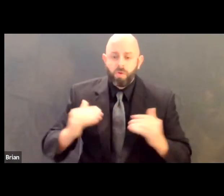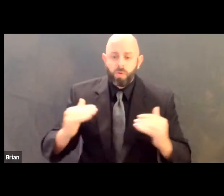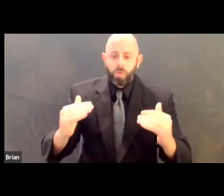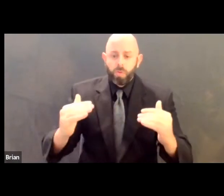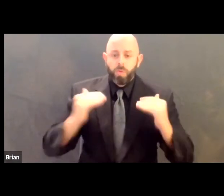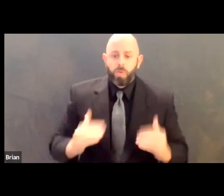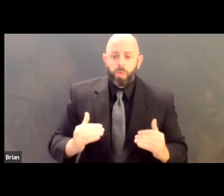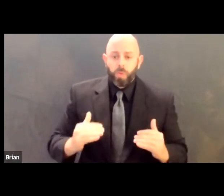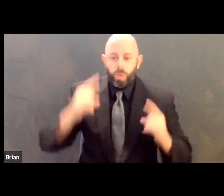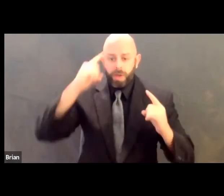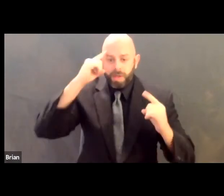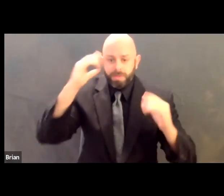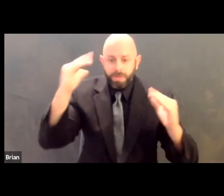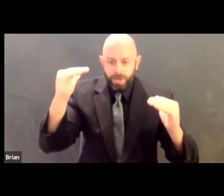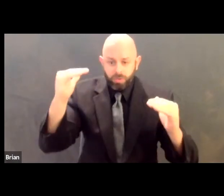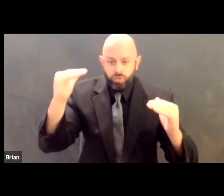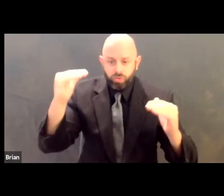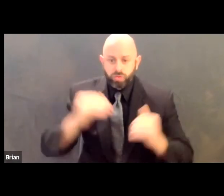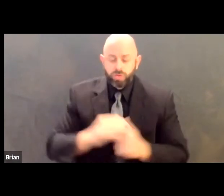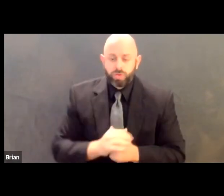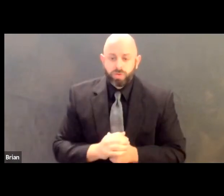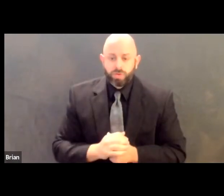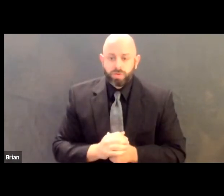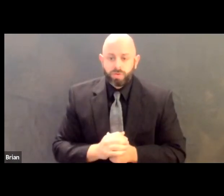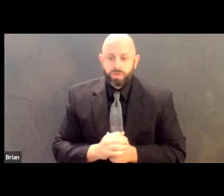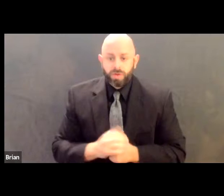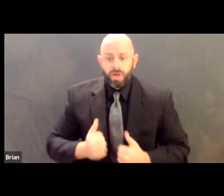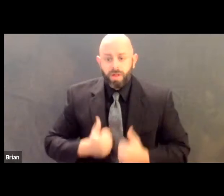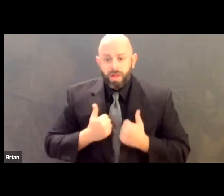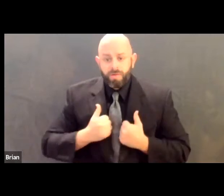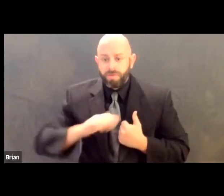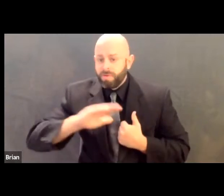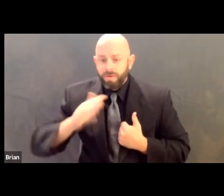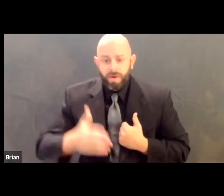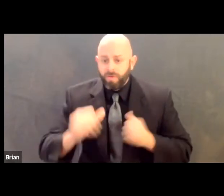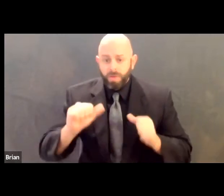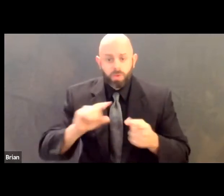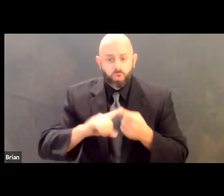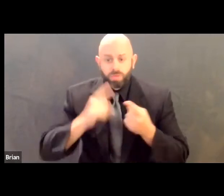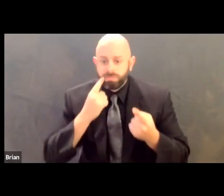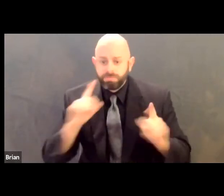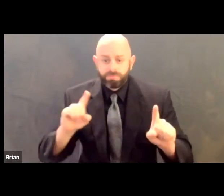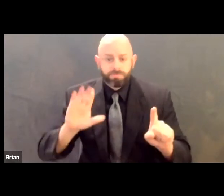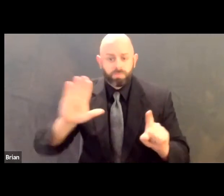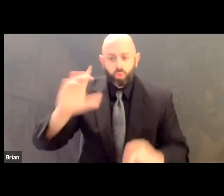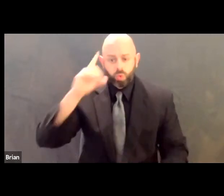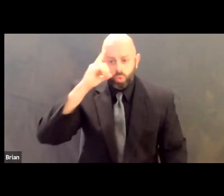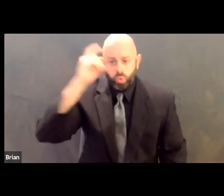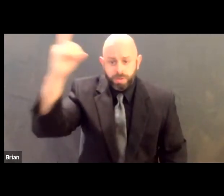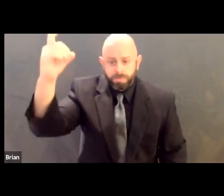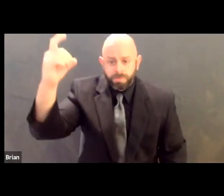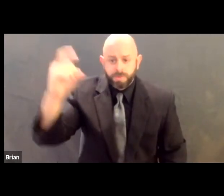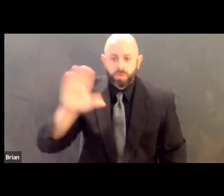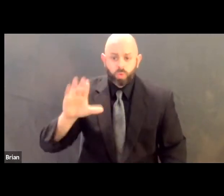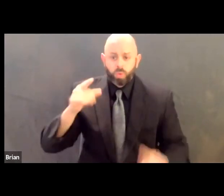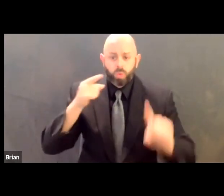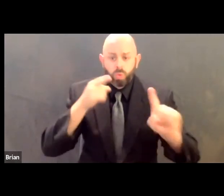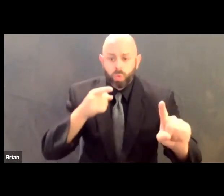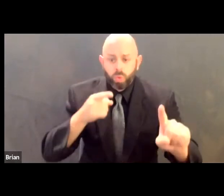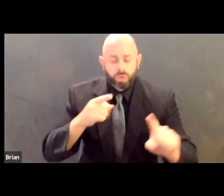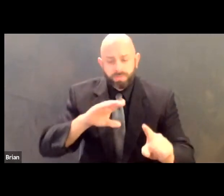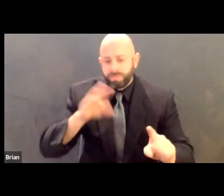a life of never being able to fulfill your dreams or aspirations. It was a life